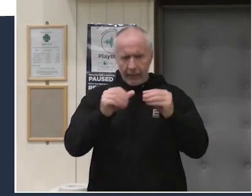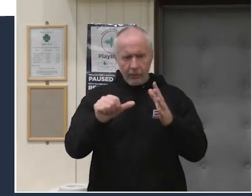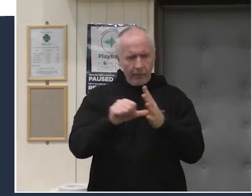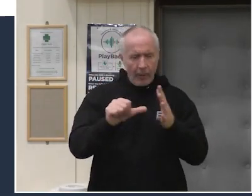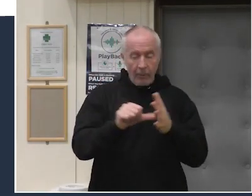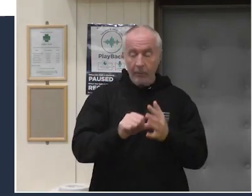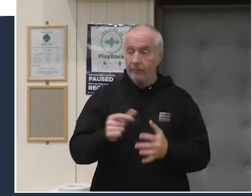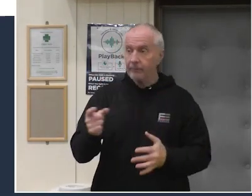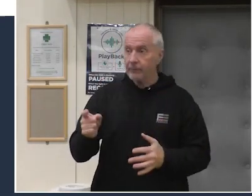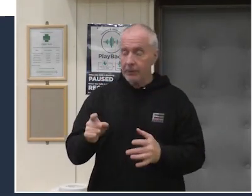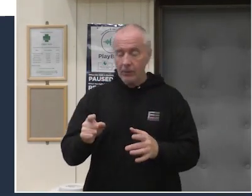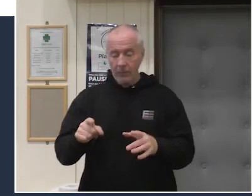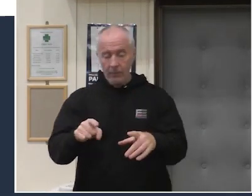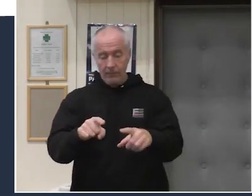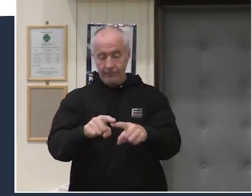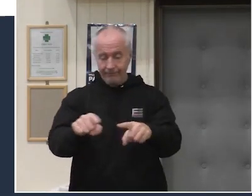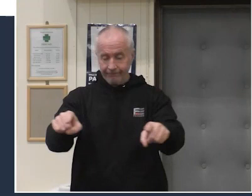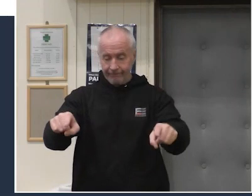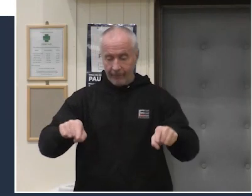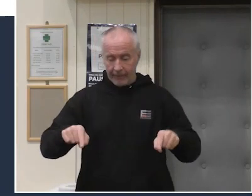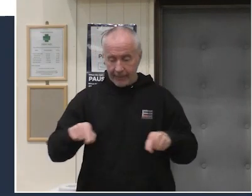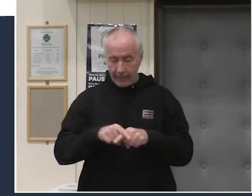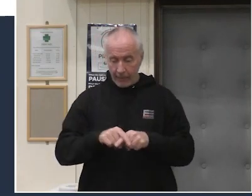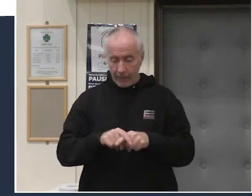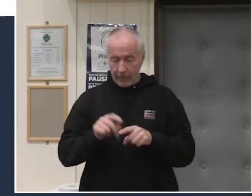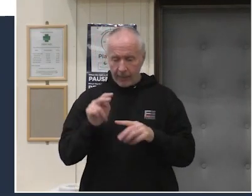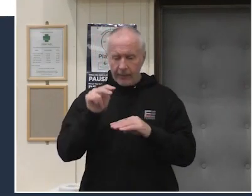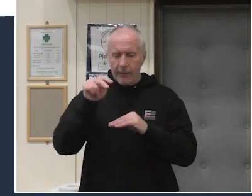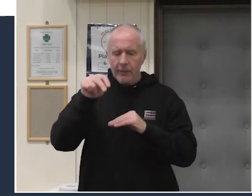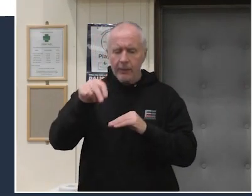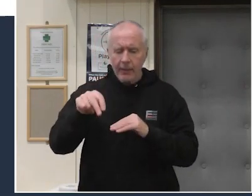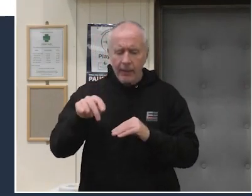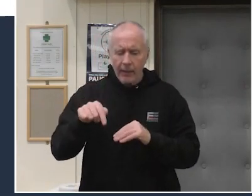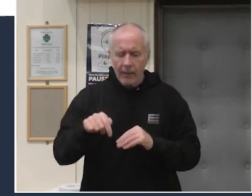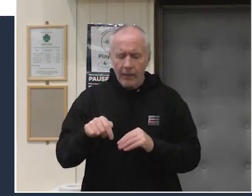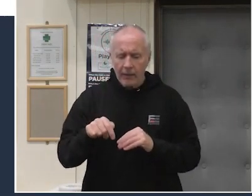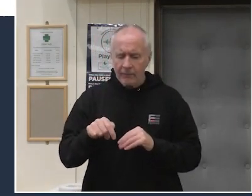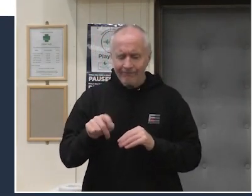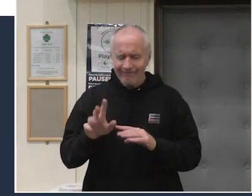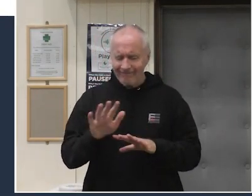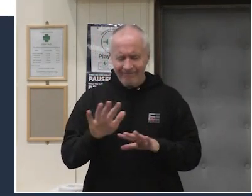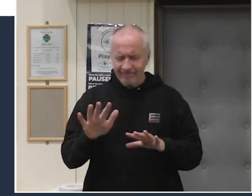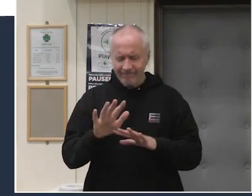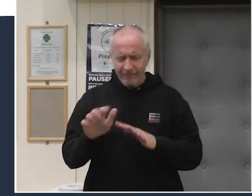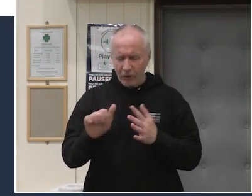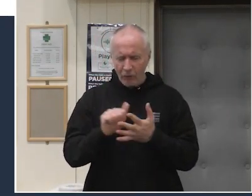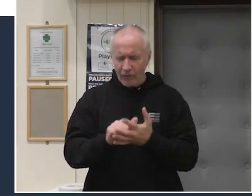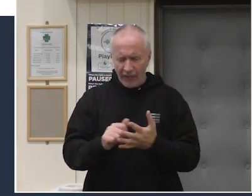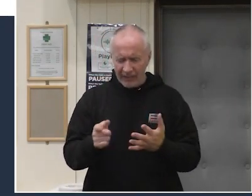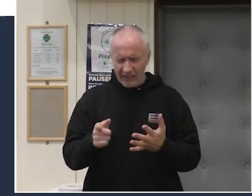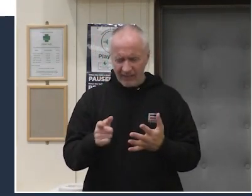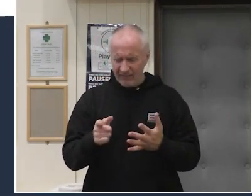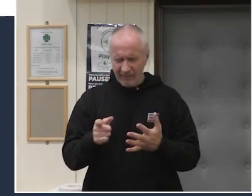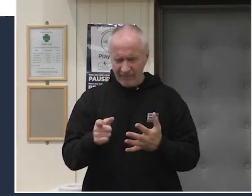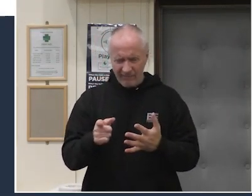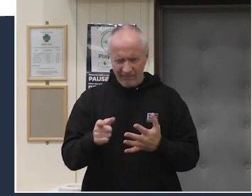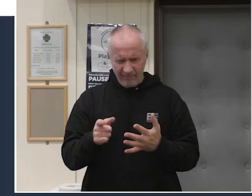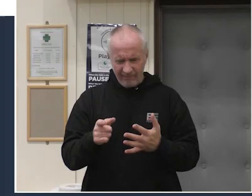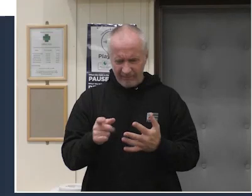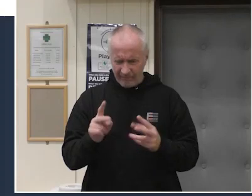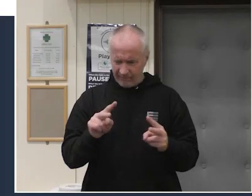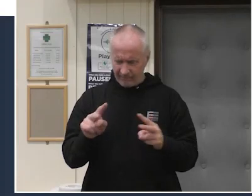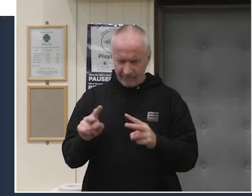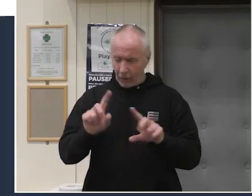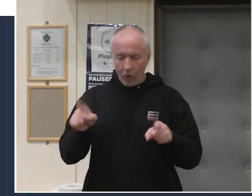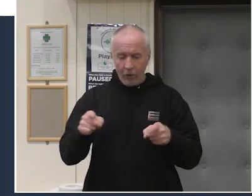Standing on that table, I can see over the edge, I can see it's not quite right, things aren't adding up. Problem is, I can't see through the table.